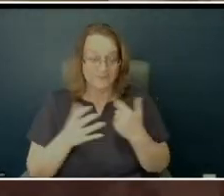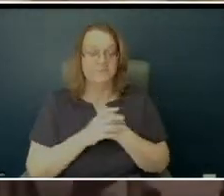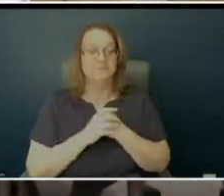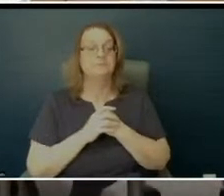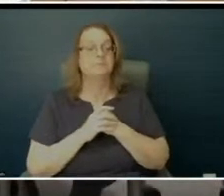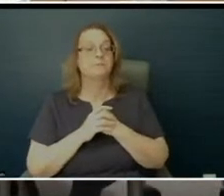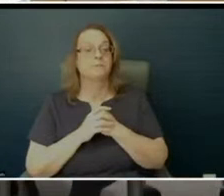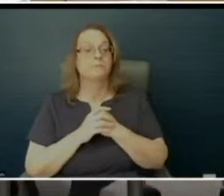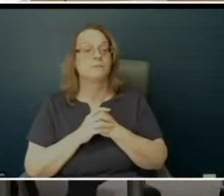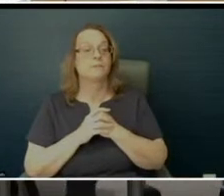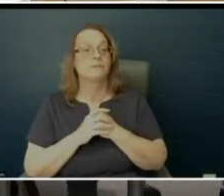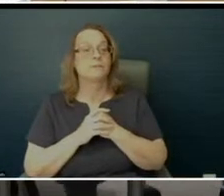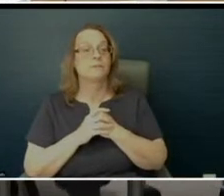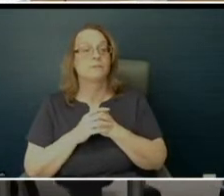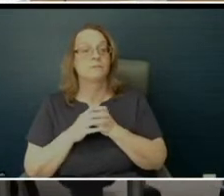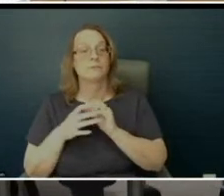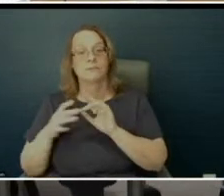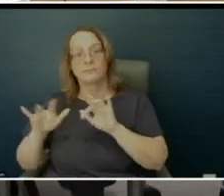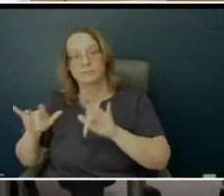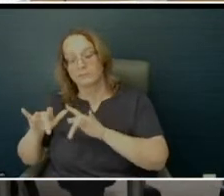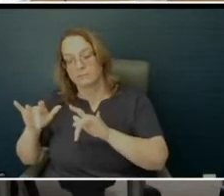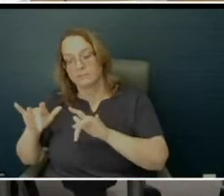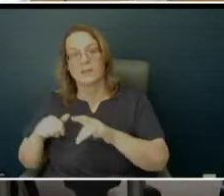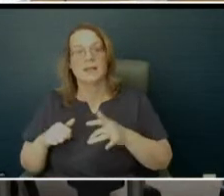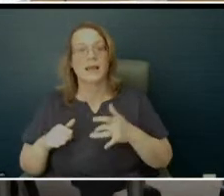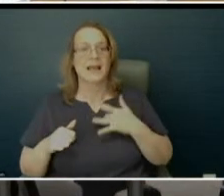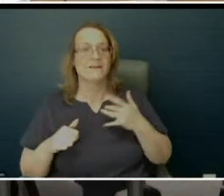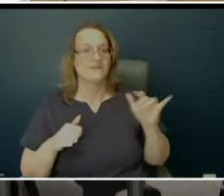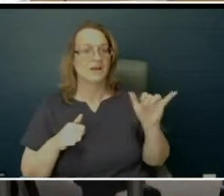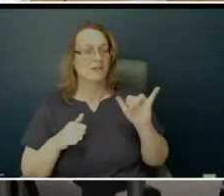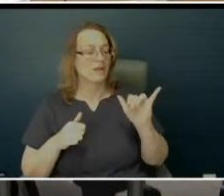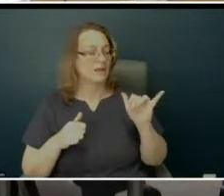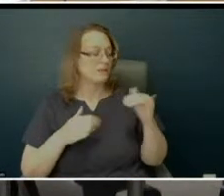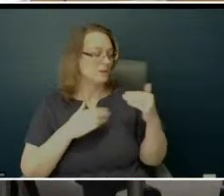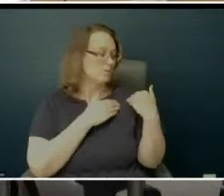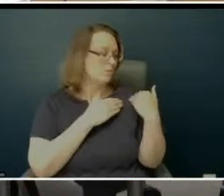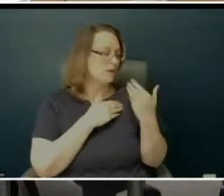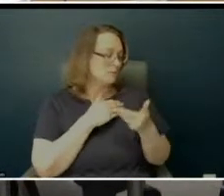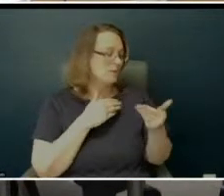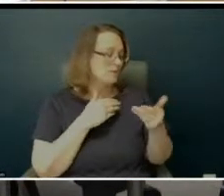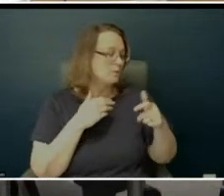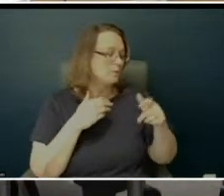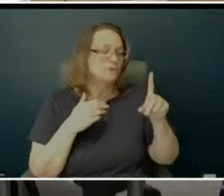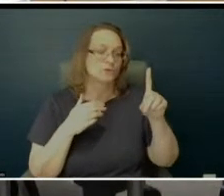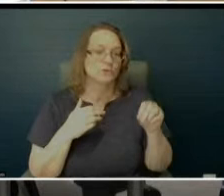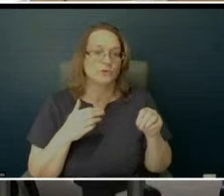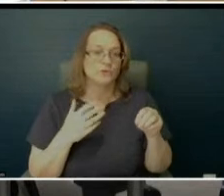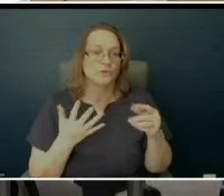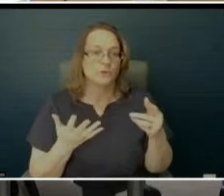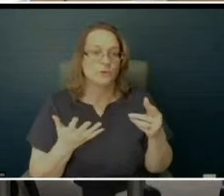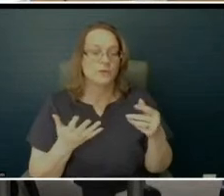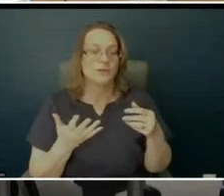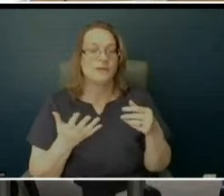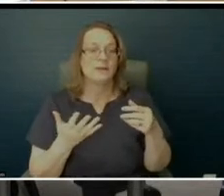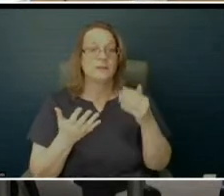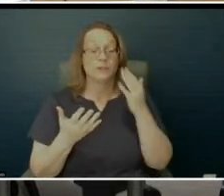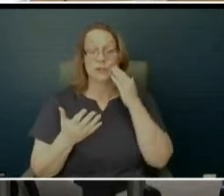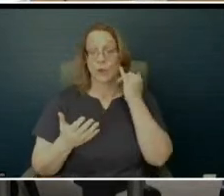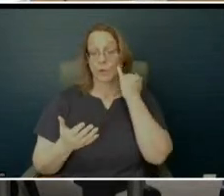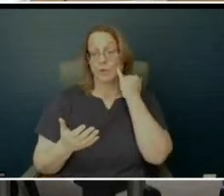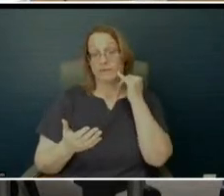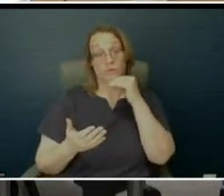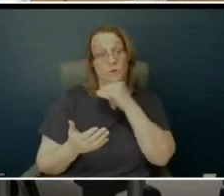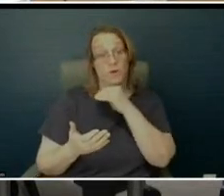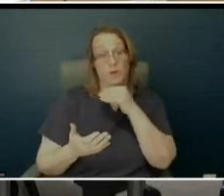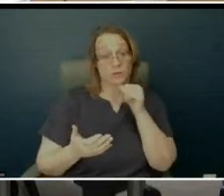Felt the responsible thing to do was to be in a position to have a view as to whether or not there was fraud. And frankly, I